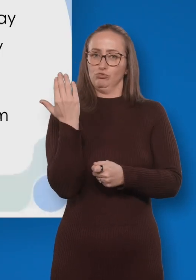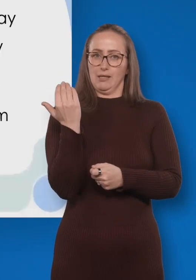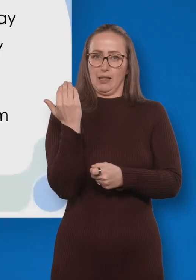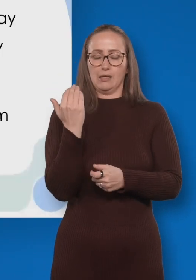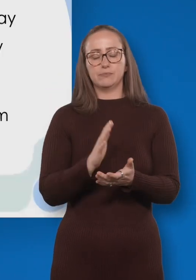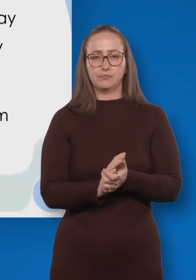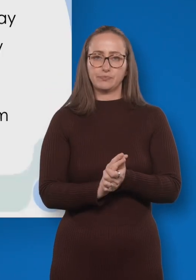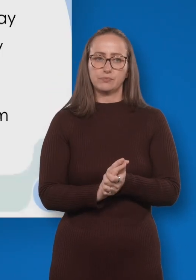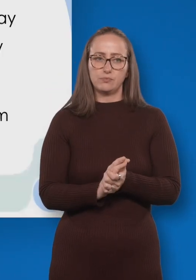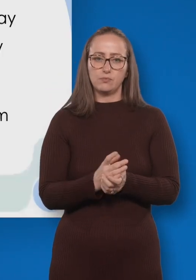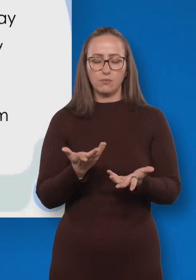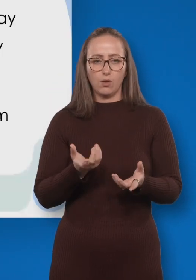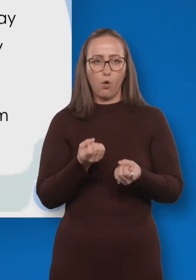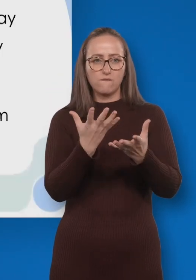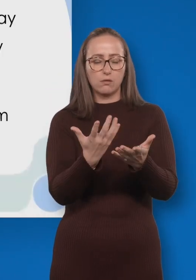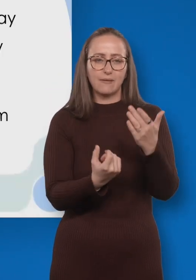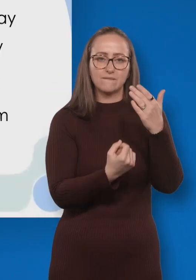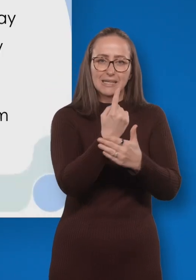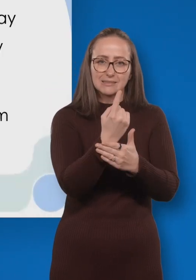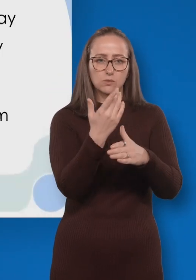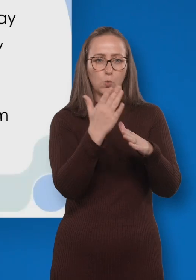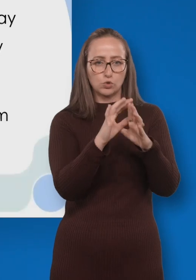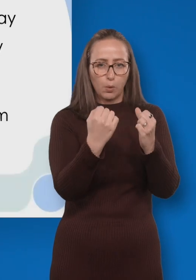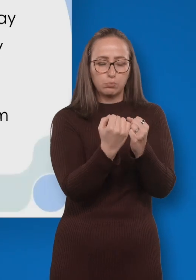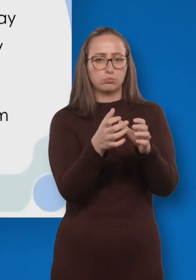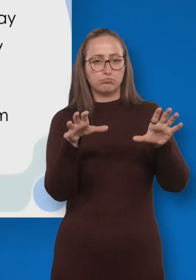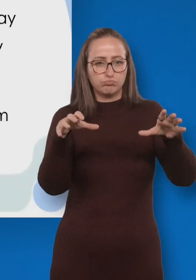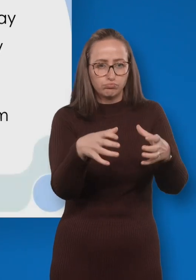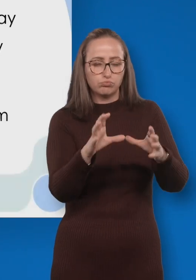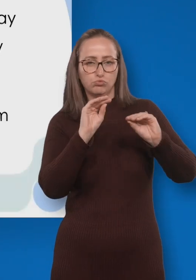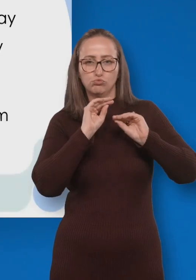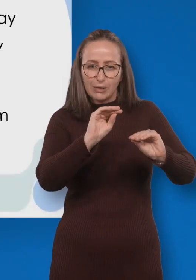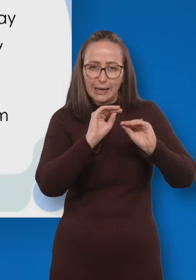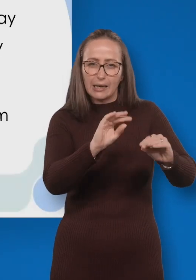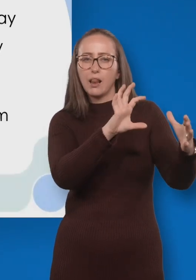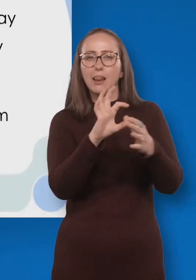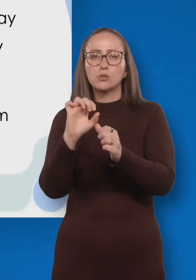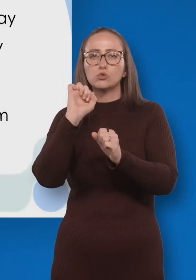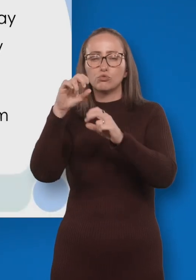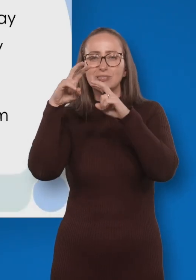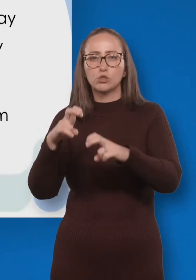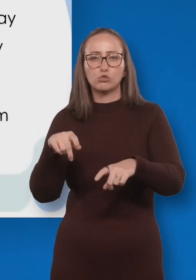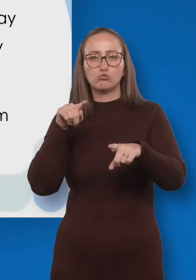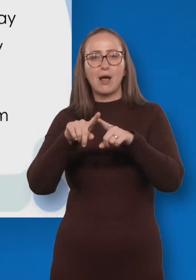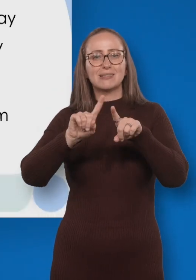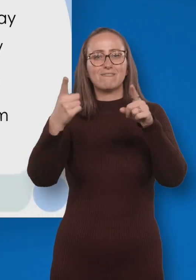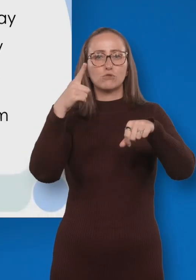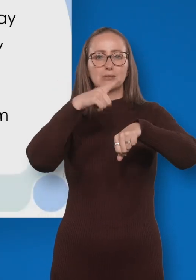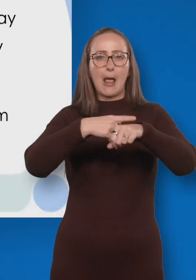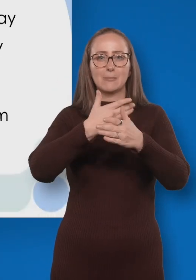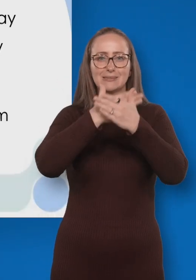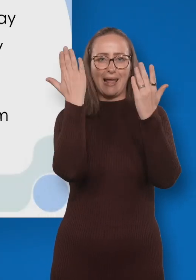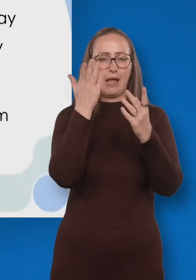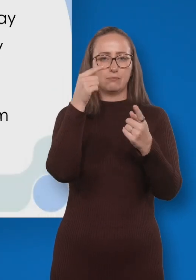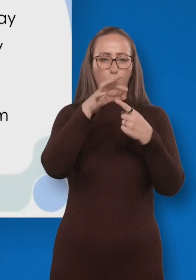Consider offering events, focus groups, training, anything that you're doing with respect to your research at different times of the day, so that you can